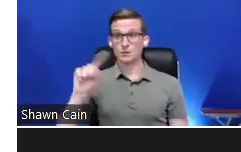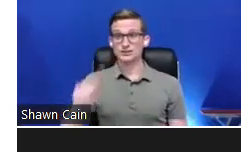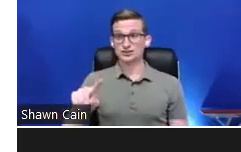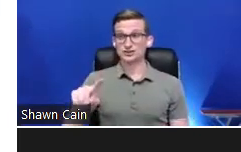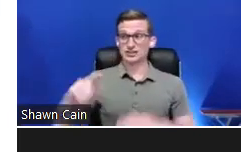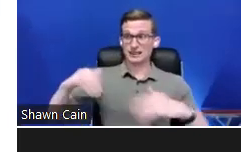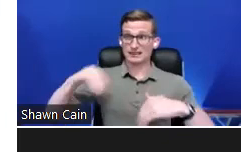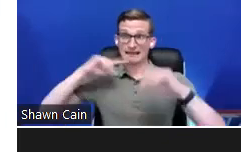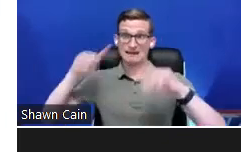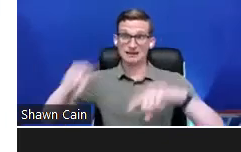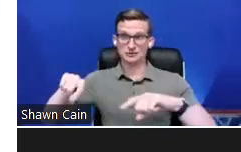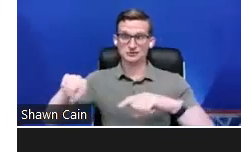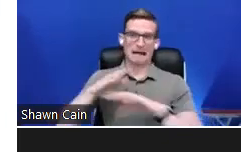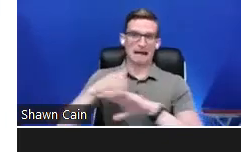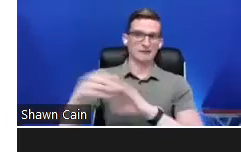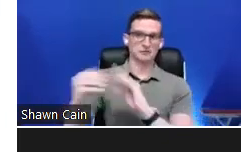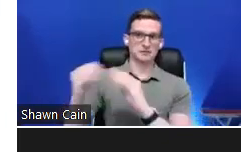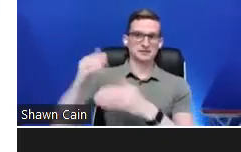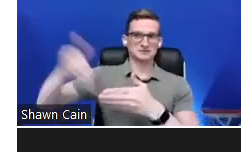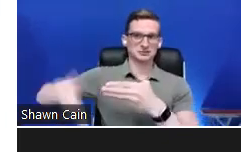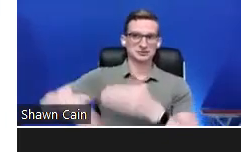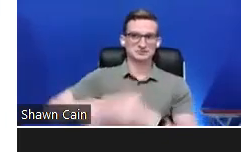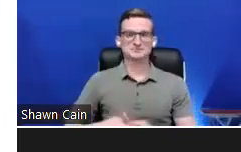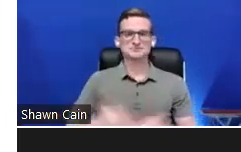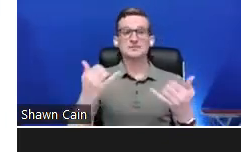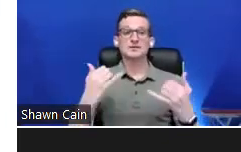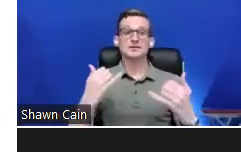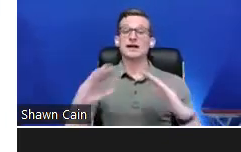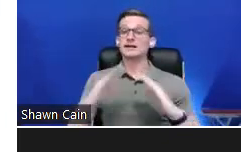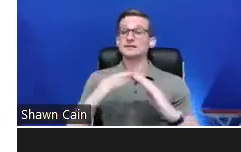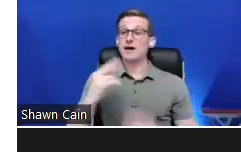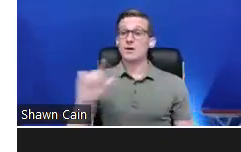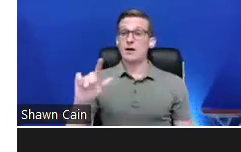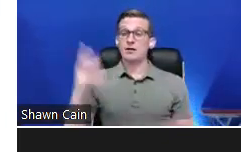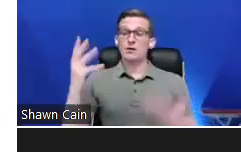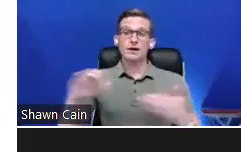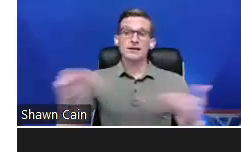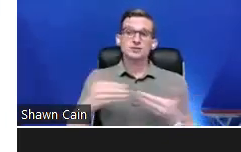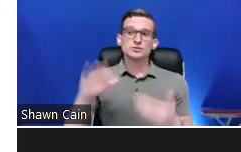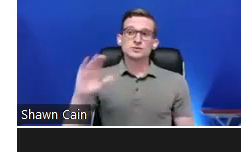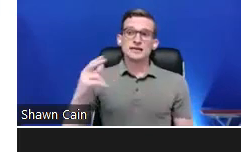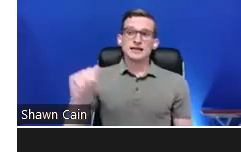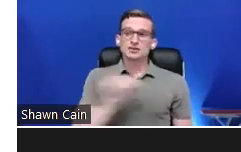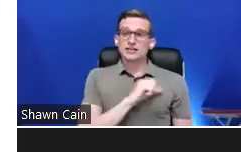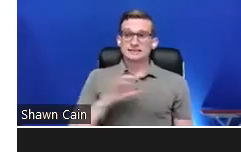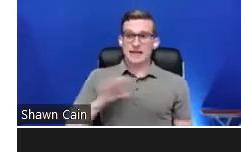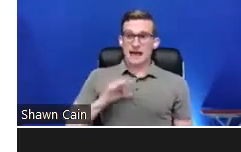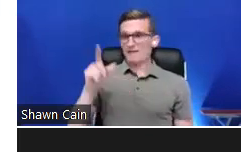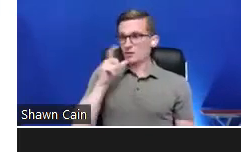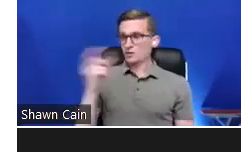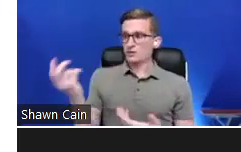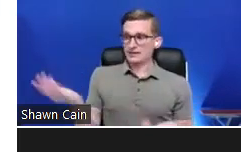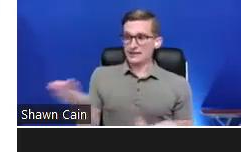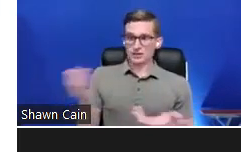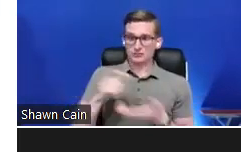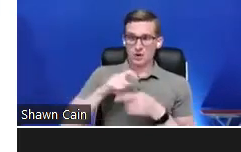So today's town hall, I'd like to get us started with an introduction of our BHA staff on the call today. My name